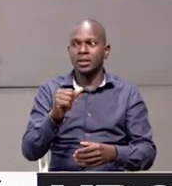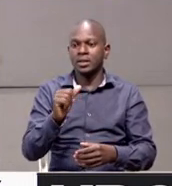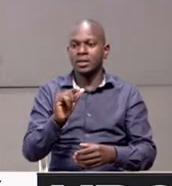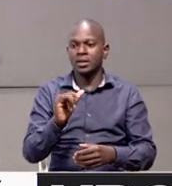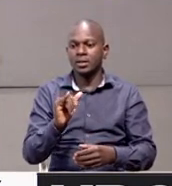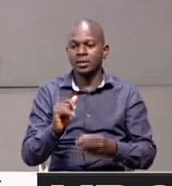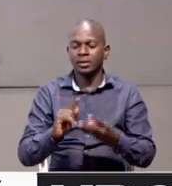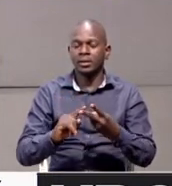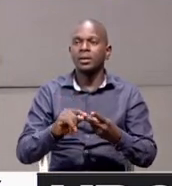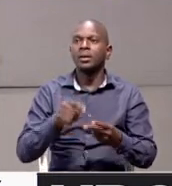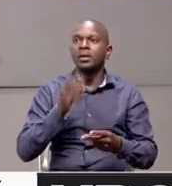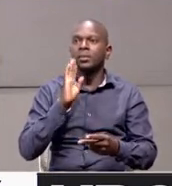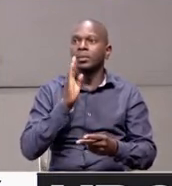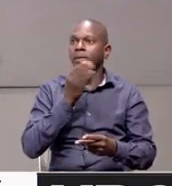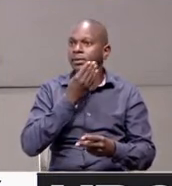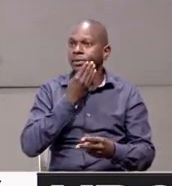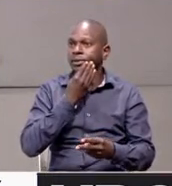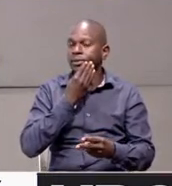Amama Mbabazi,